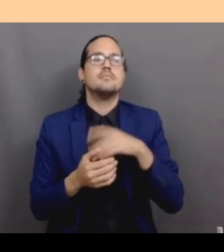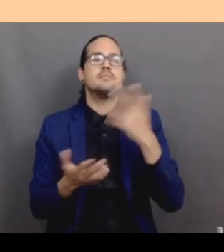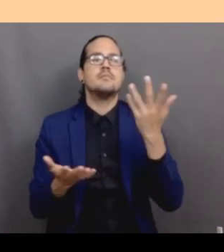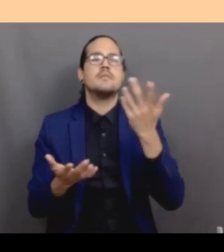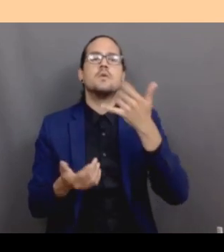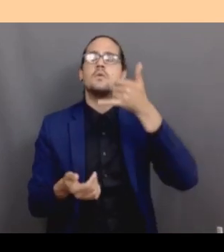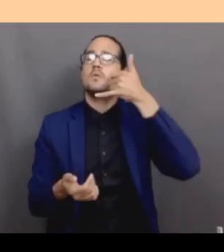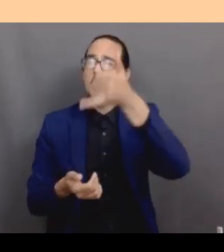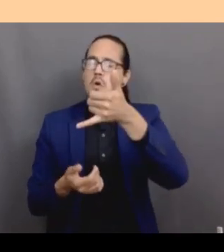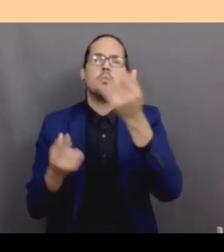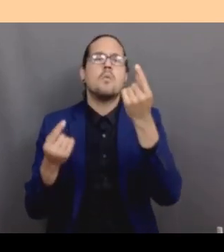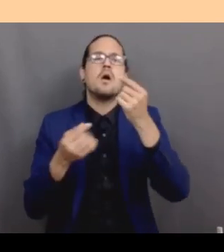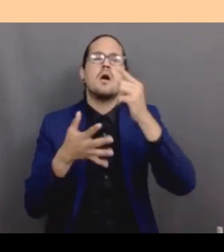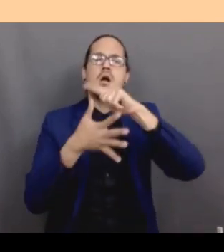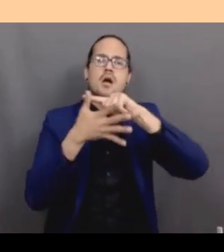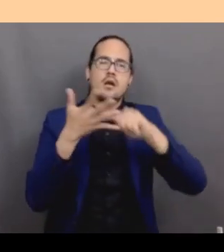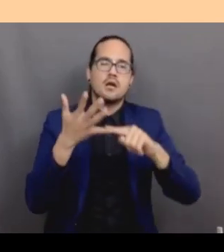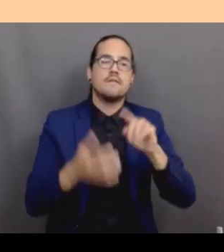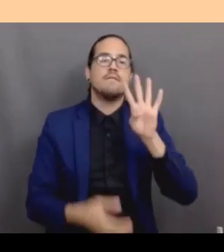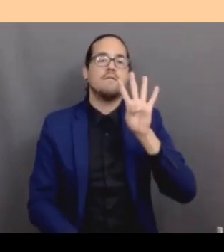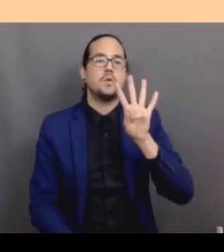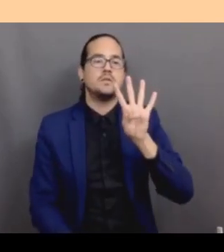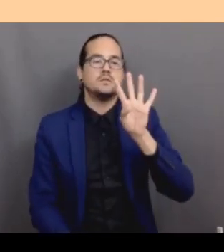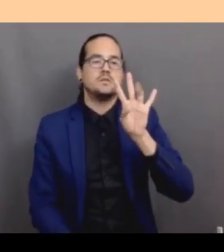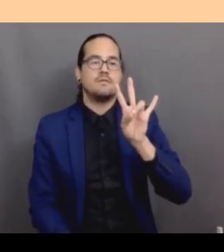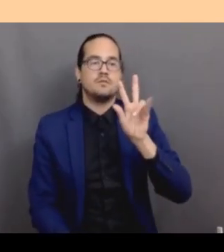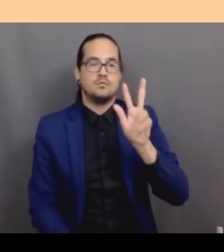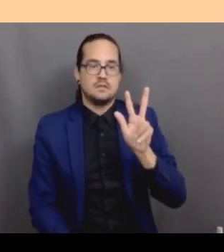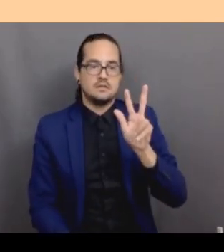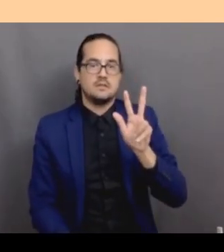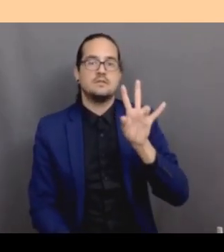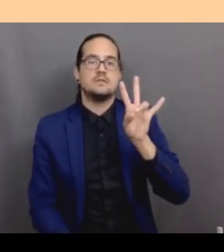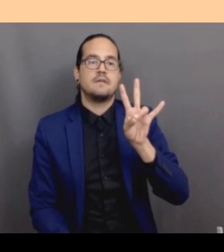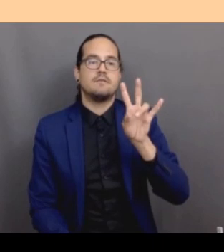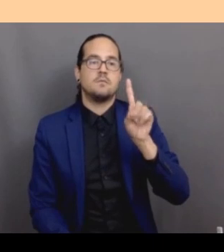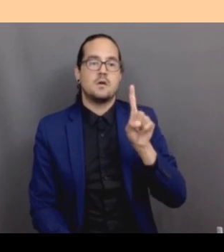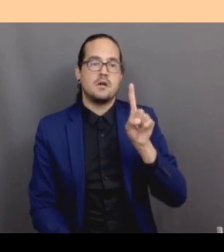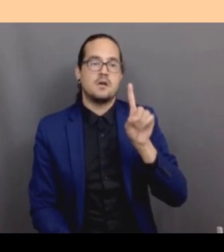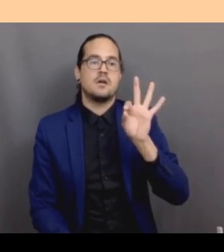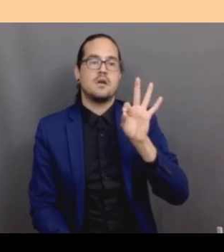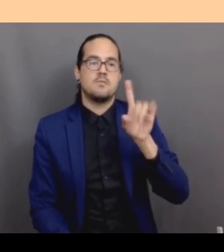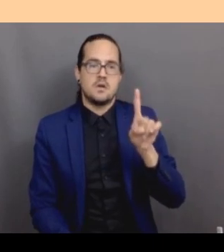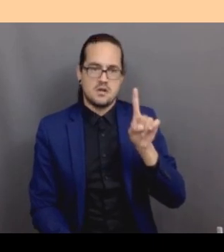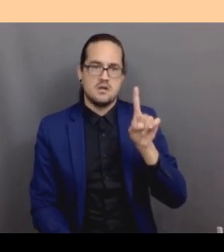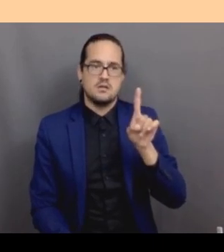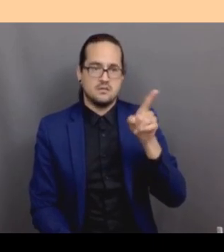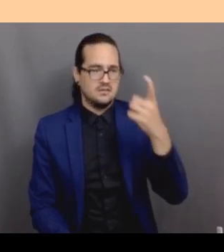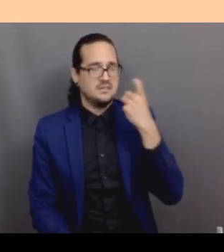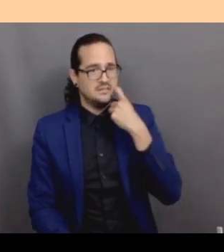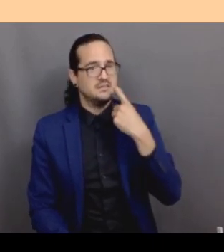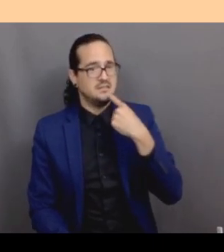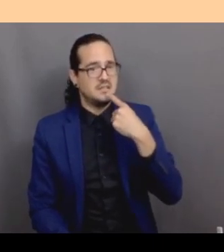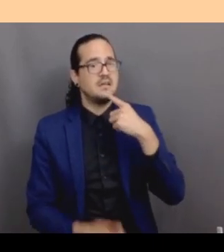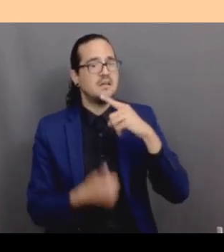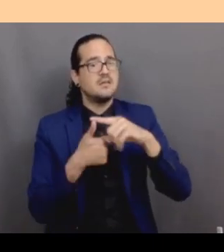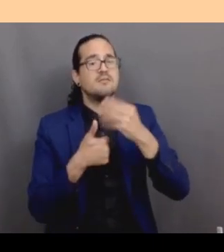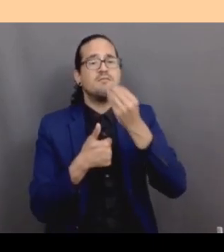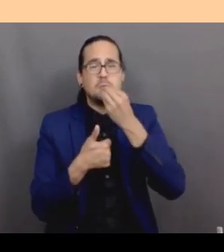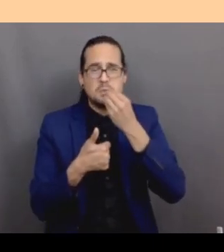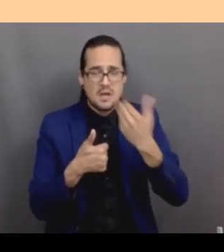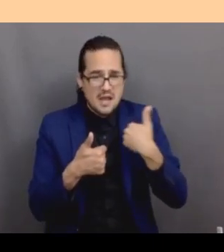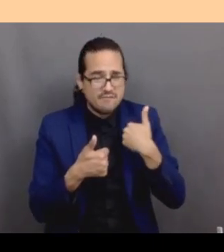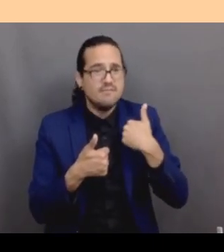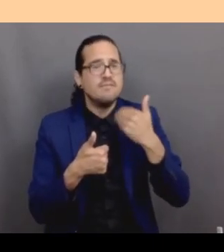473-7191 phone number. I think you had mentioned earlier food resources, but again, anybody that's struggling that might need some support, what can they find